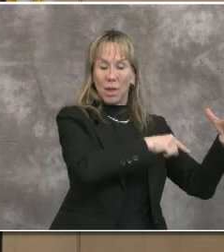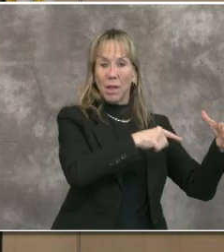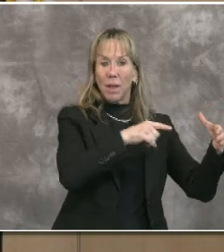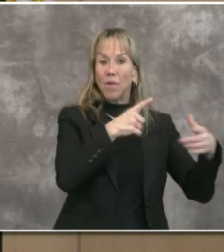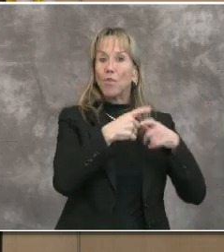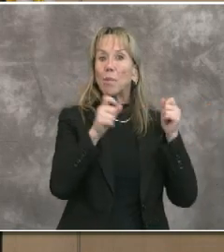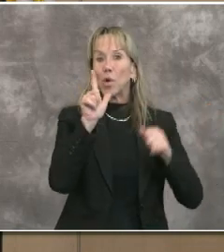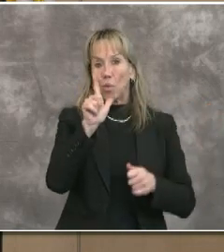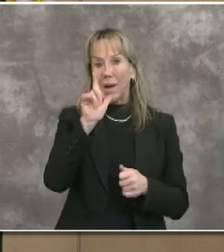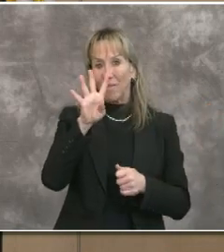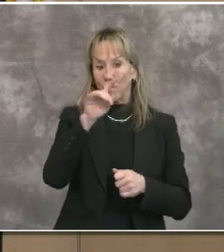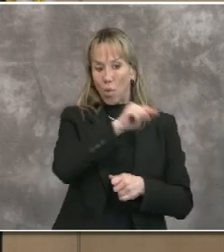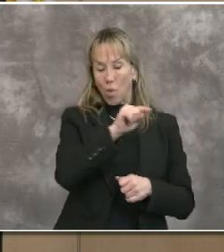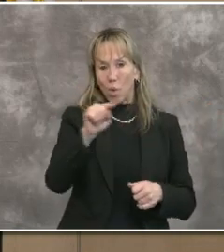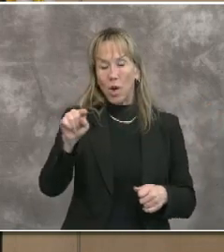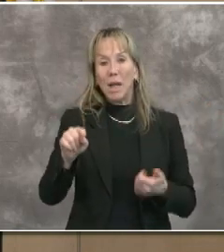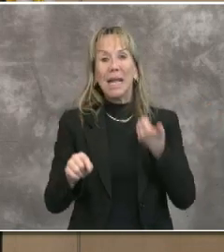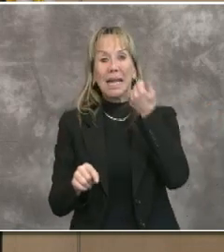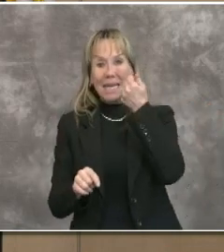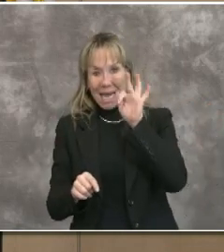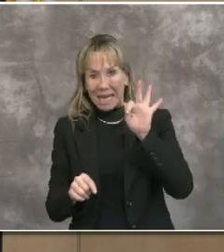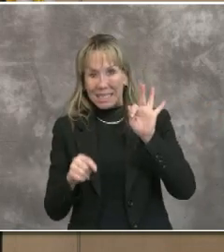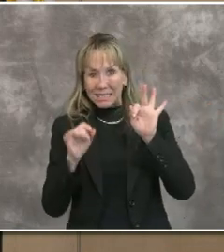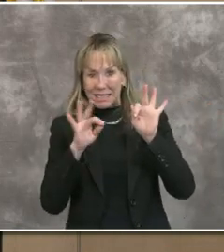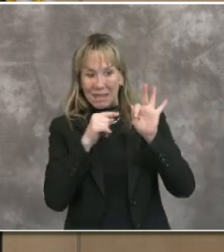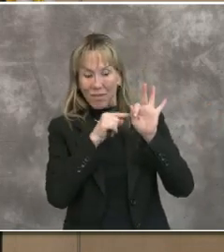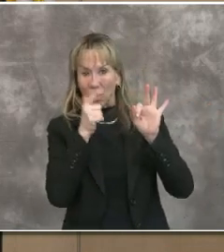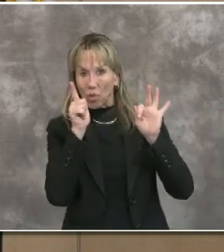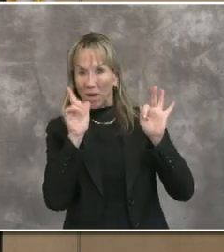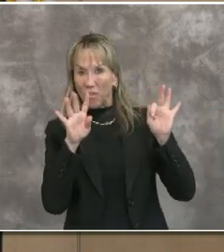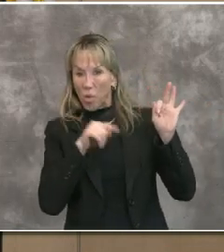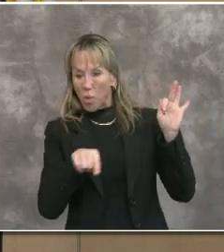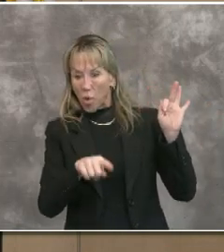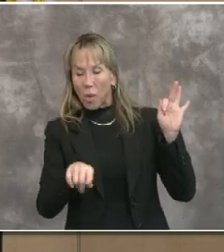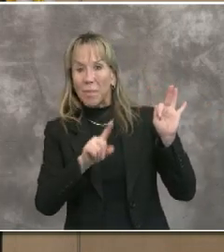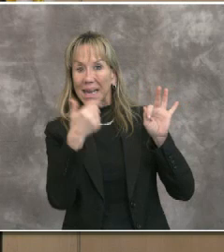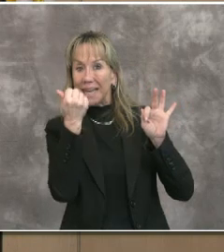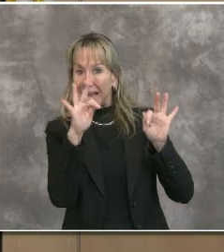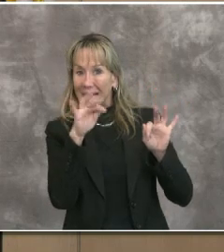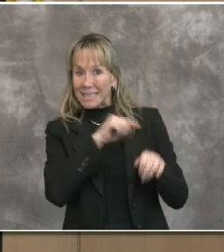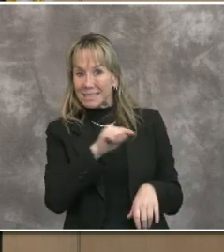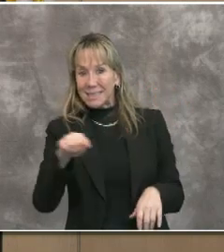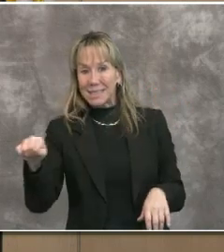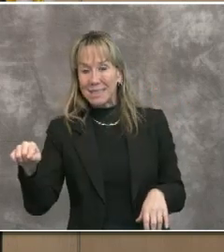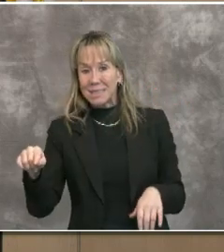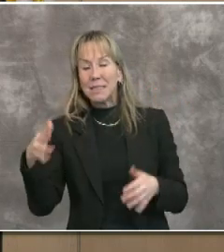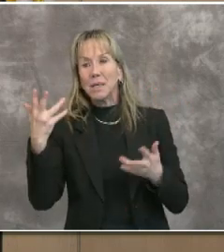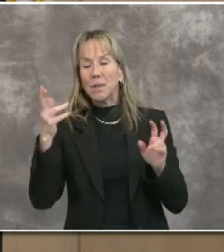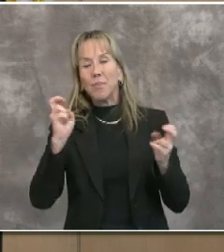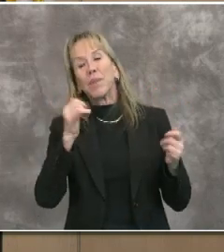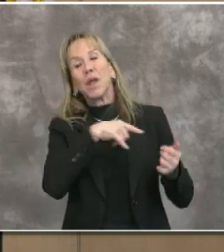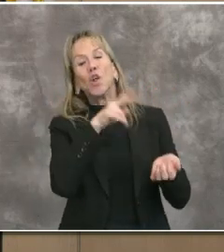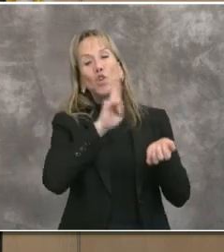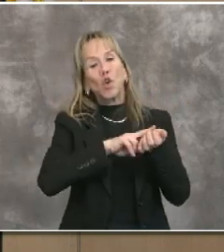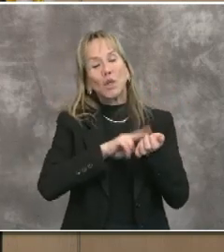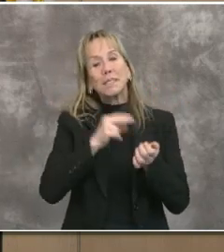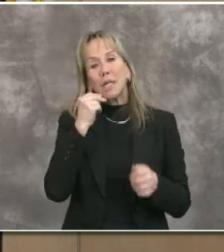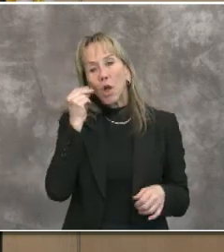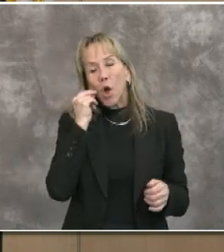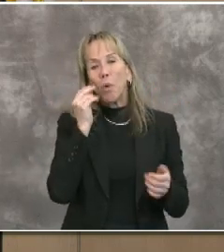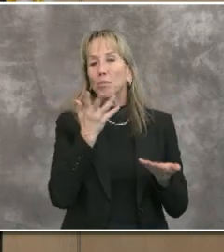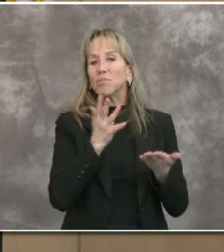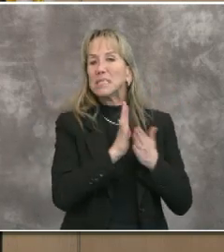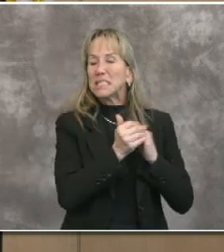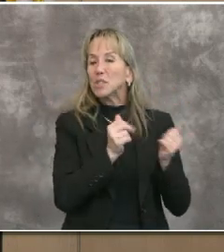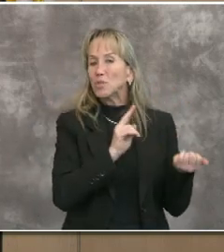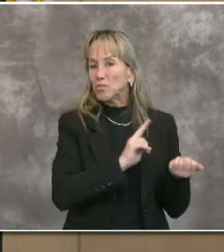of the 24, 19 are in nursing homes or skilled nursing